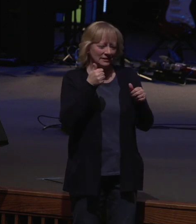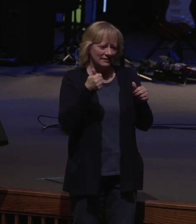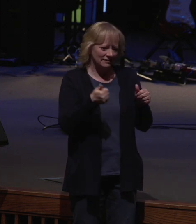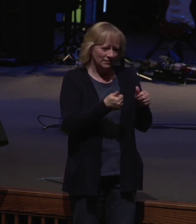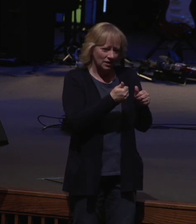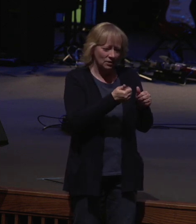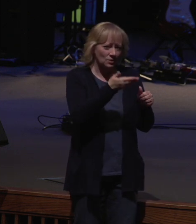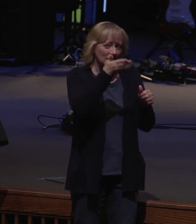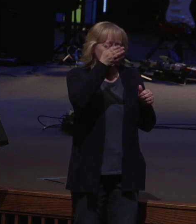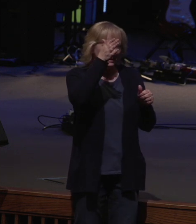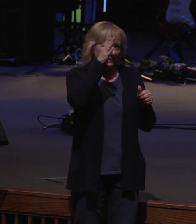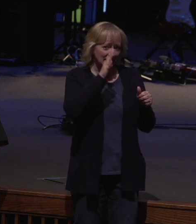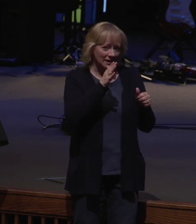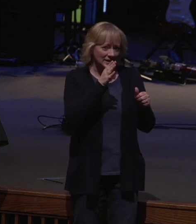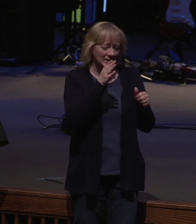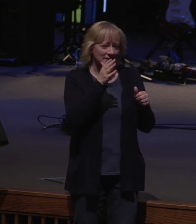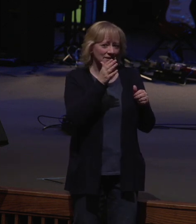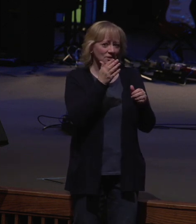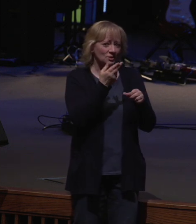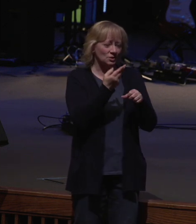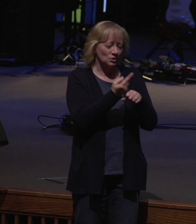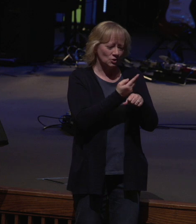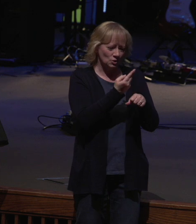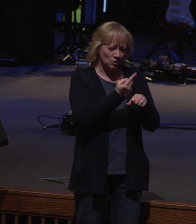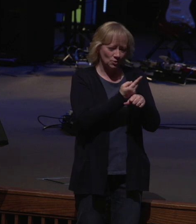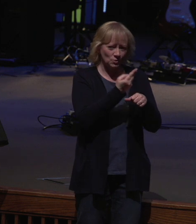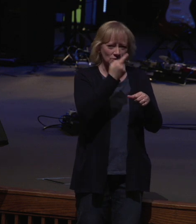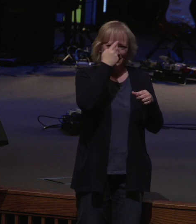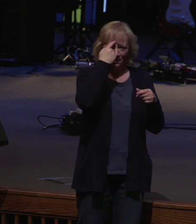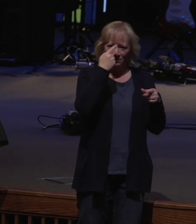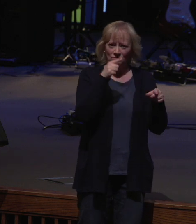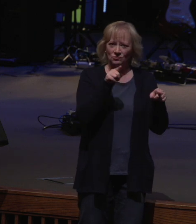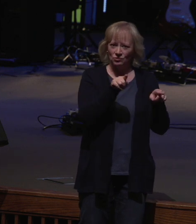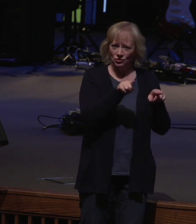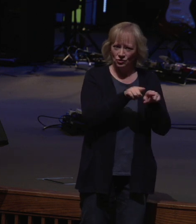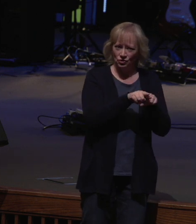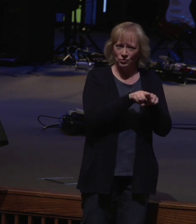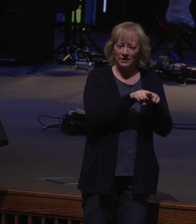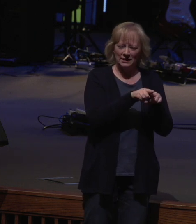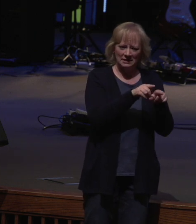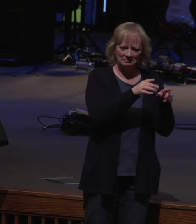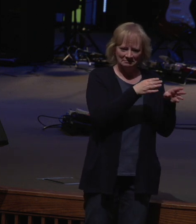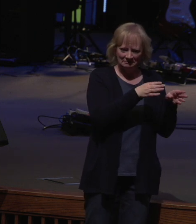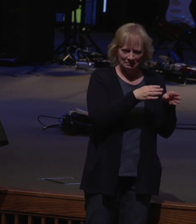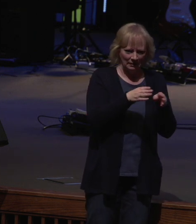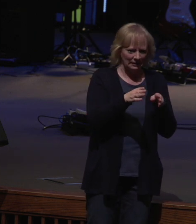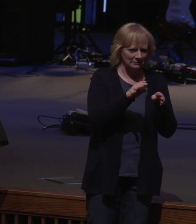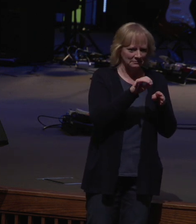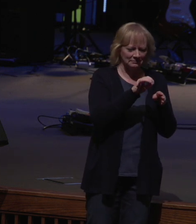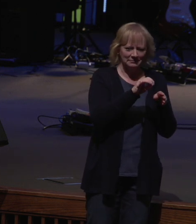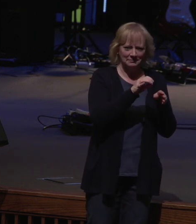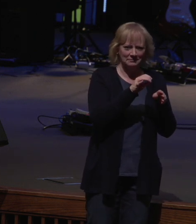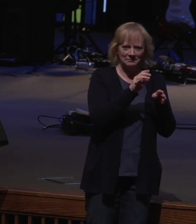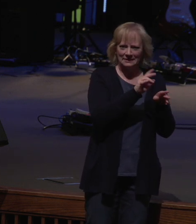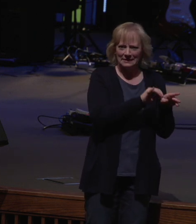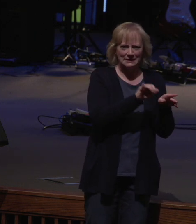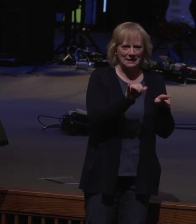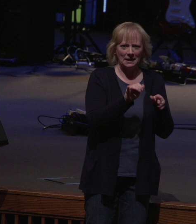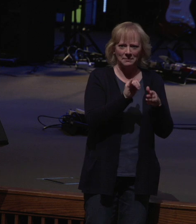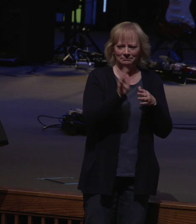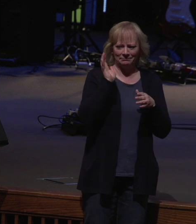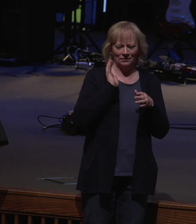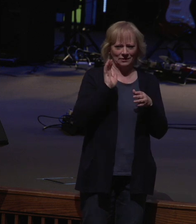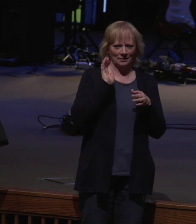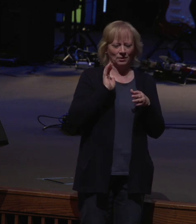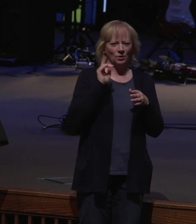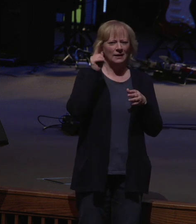embraced, God used the treaty-making conventions of their day. He wanted the